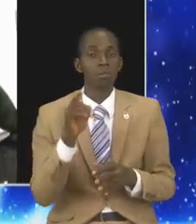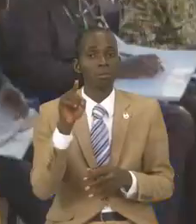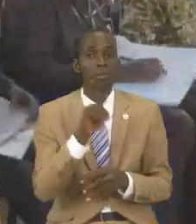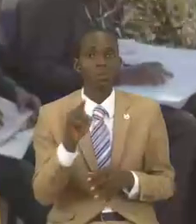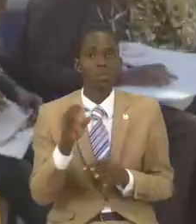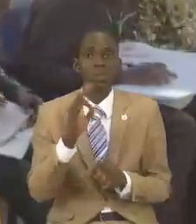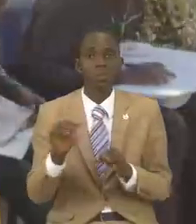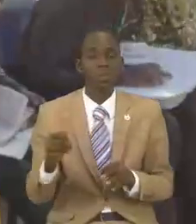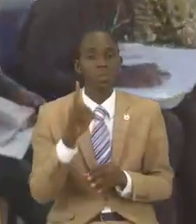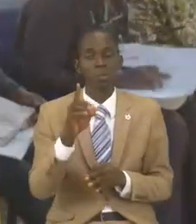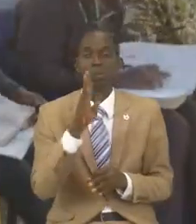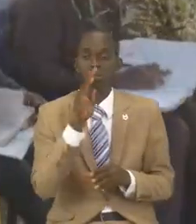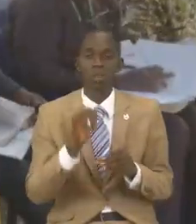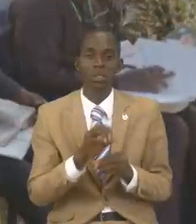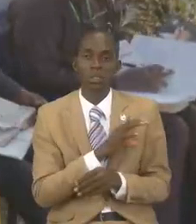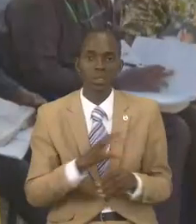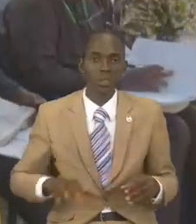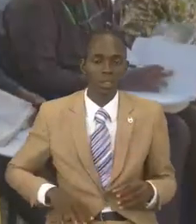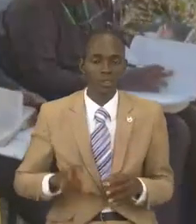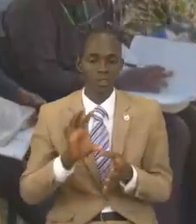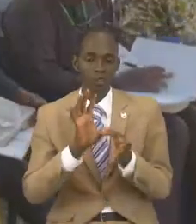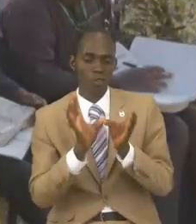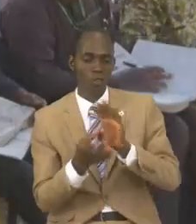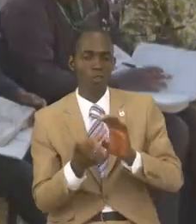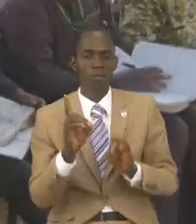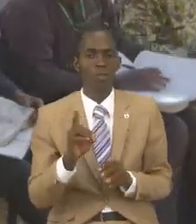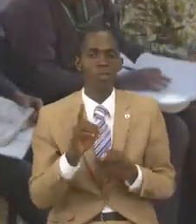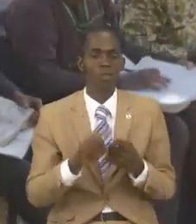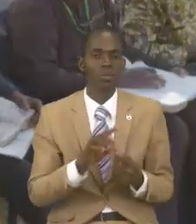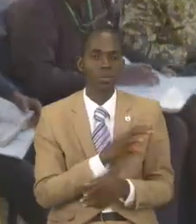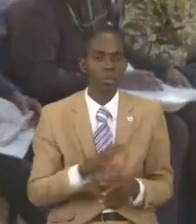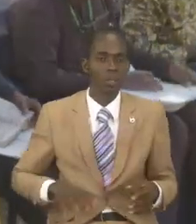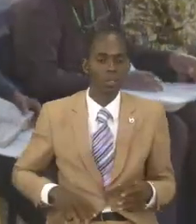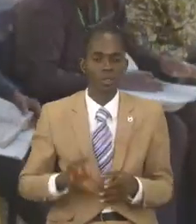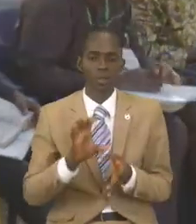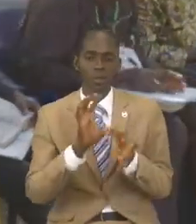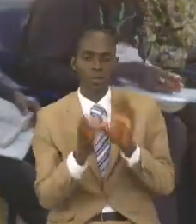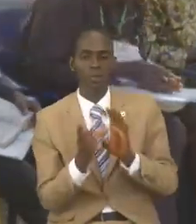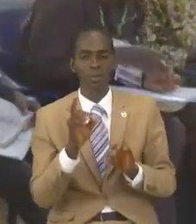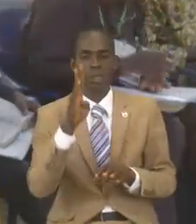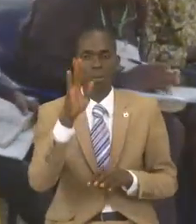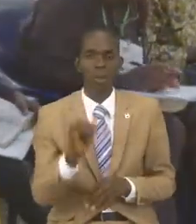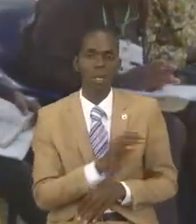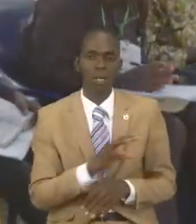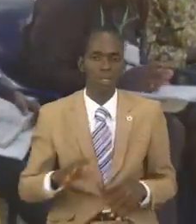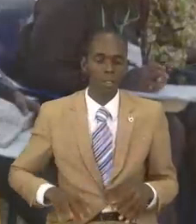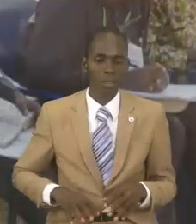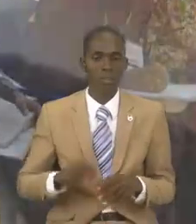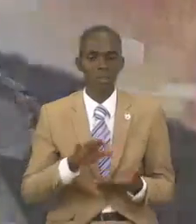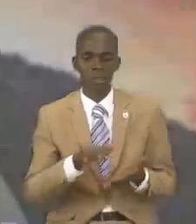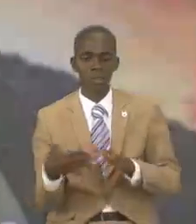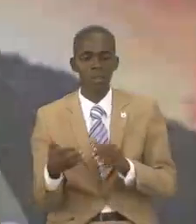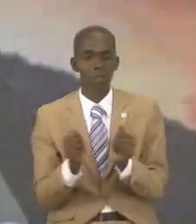Christ, converted to Christ, converted by Christ, crucified with